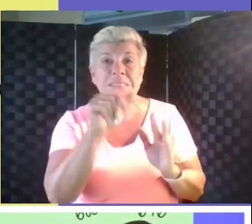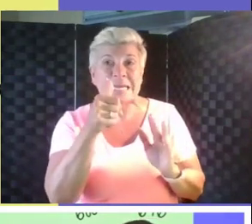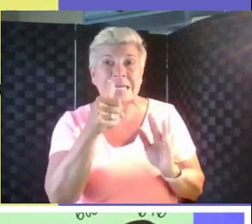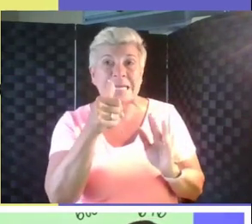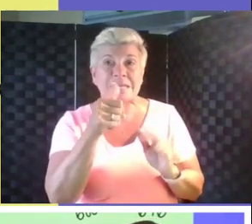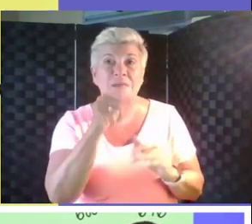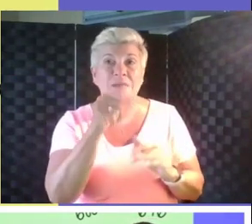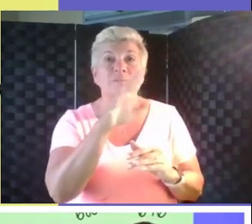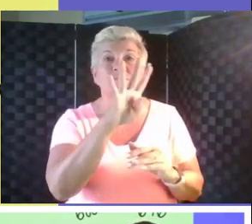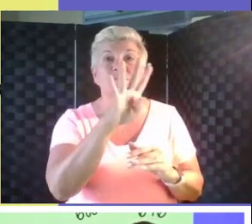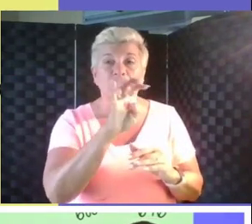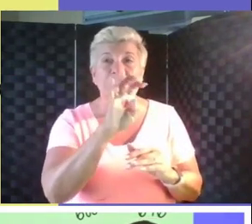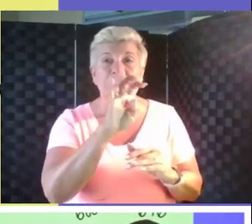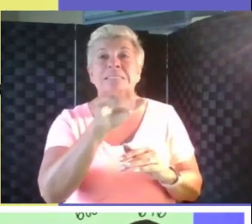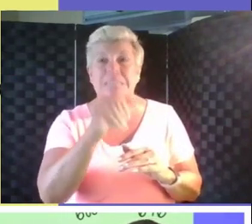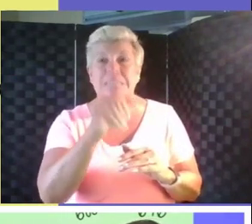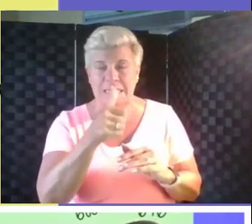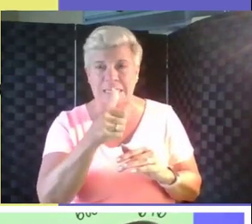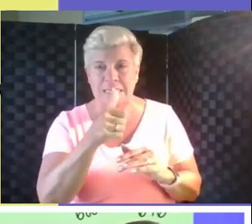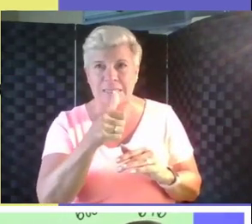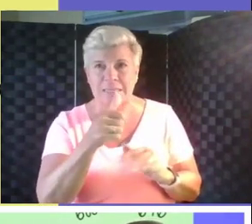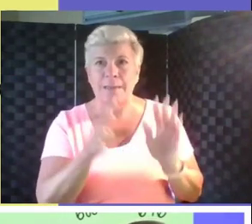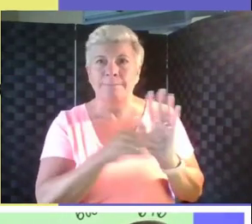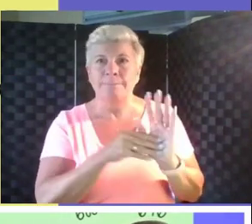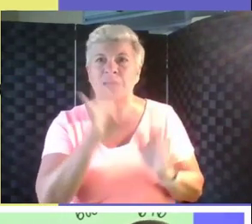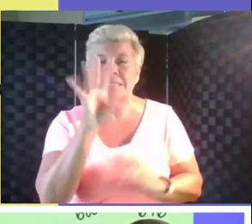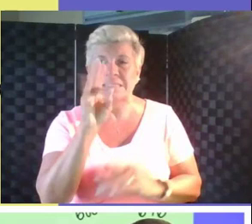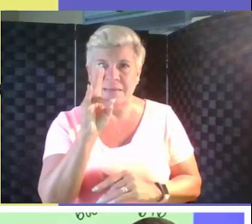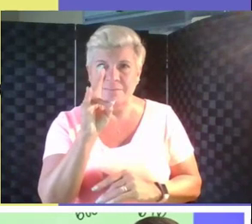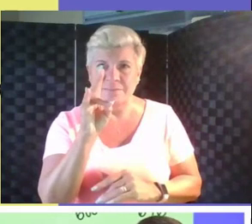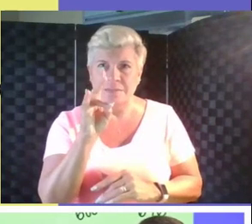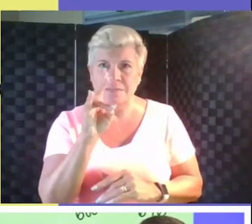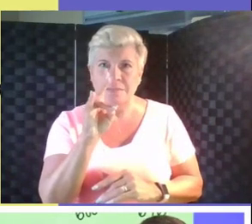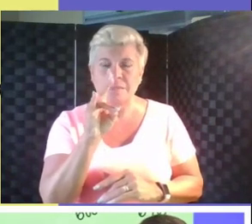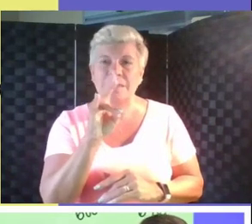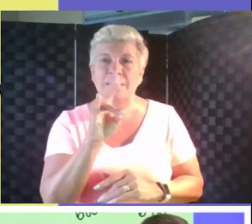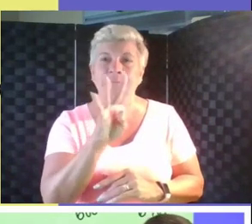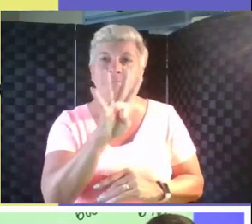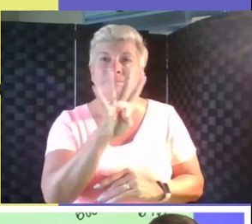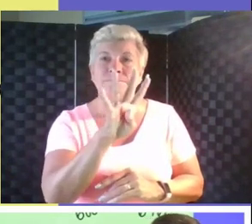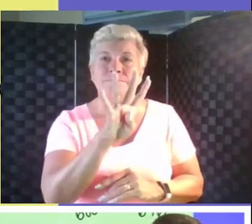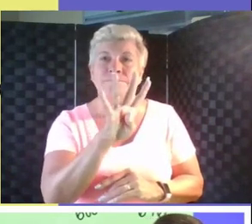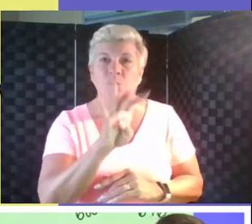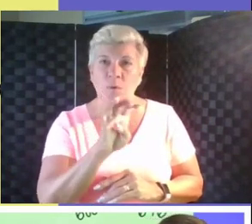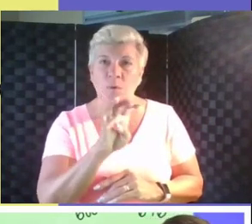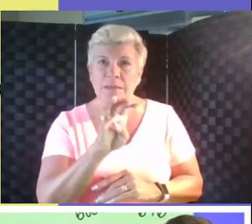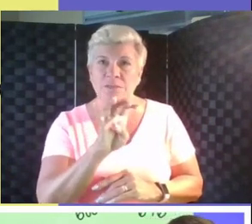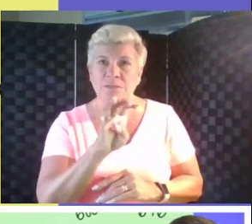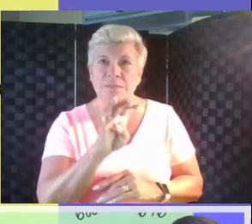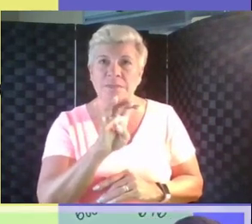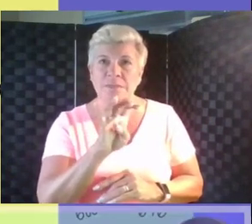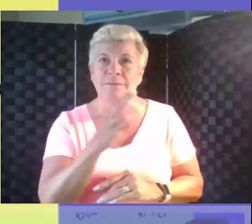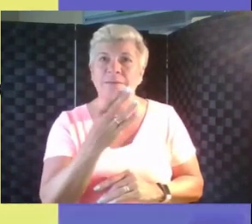110 is 410 plus 7 is